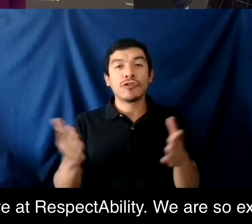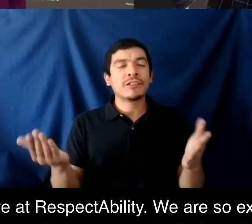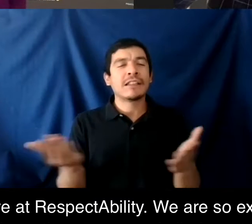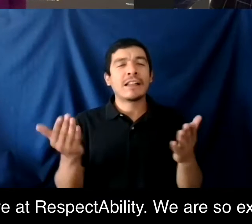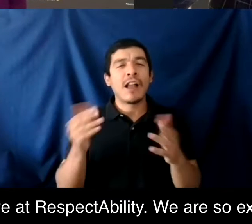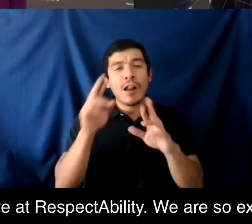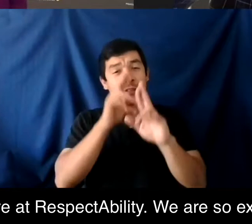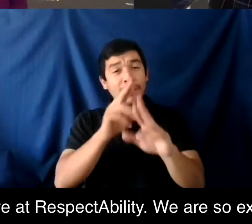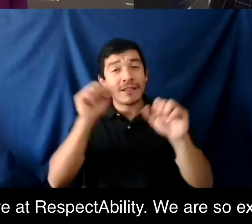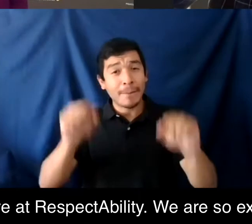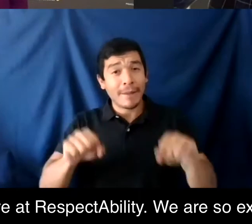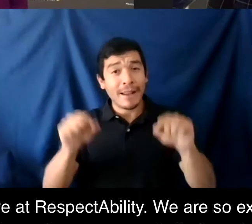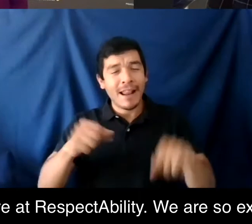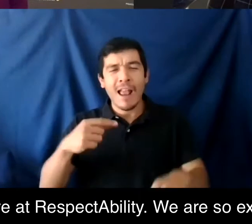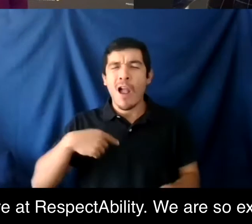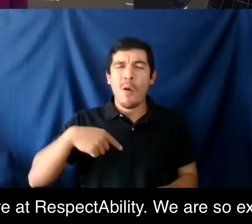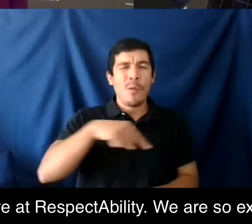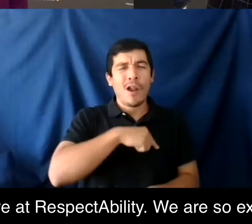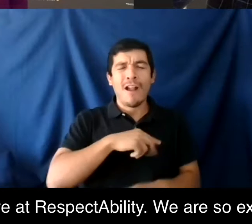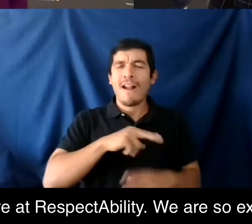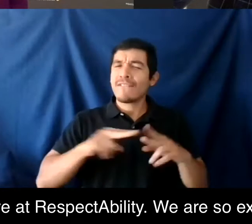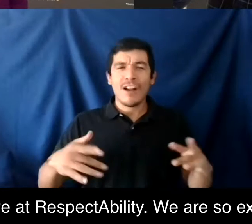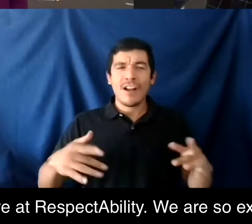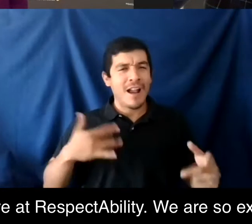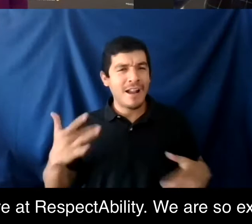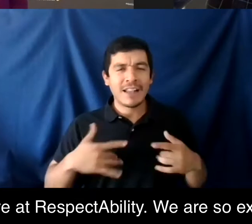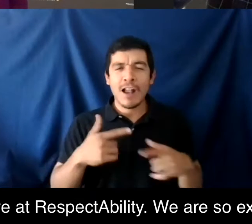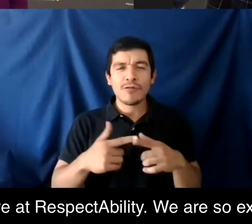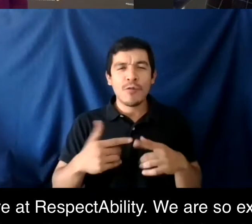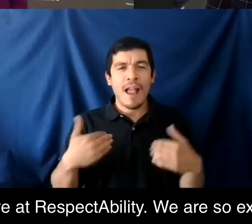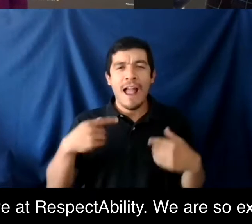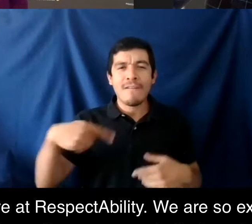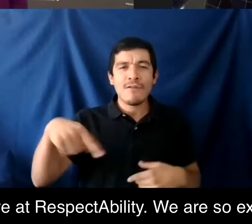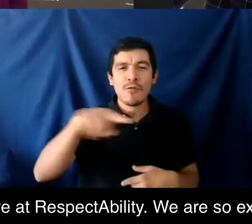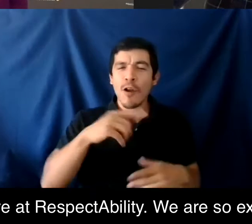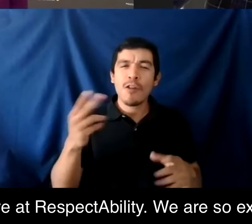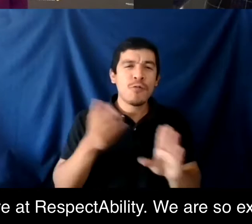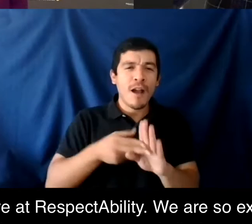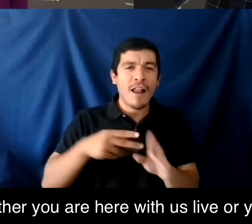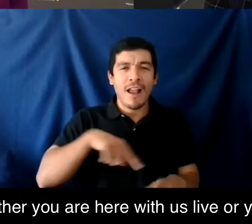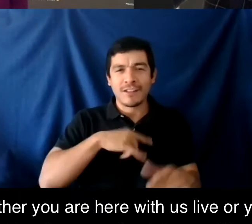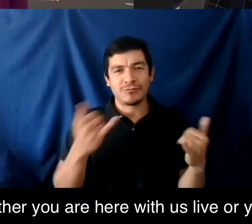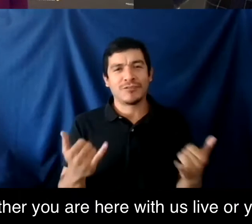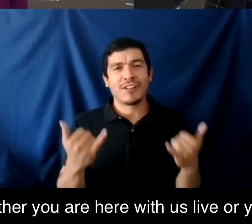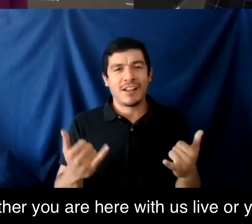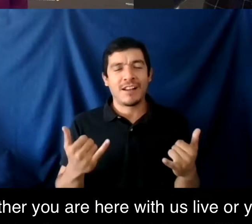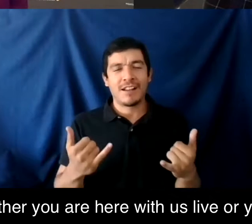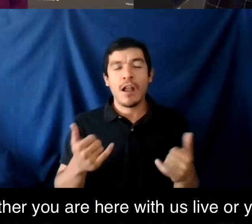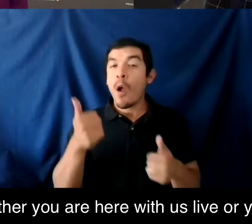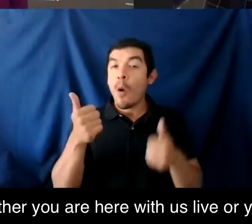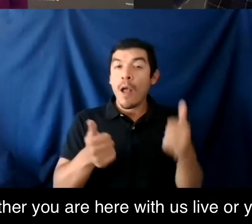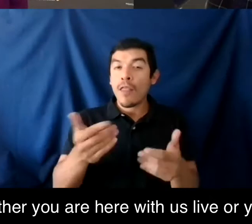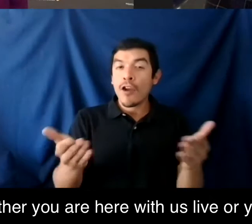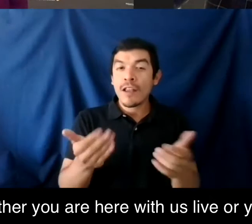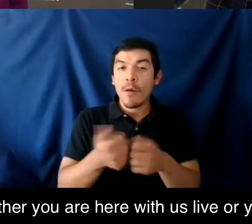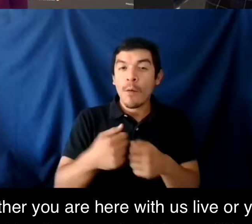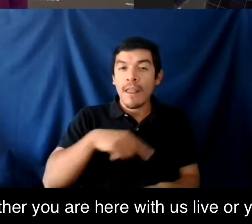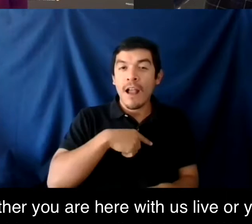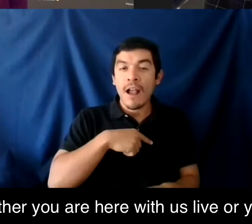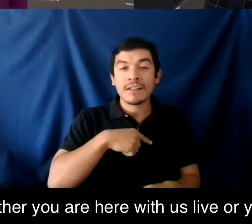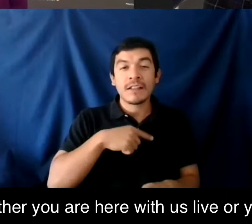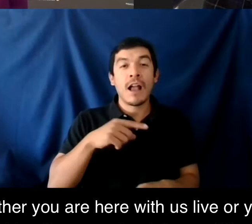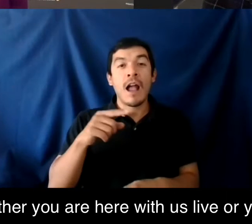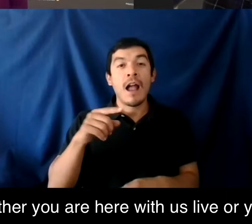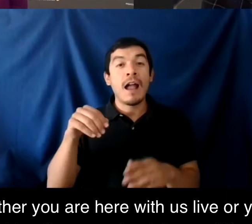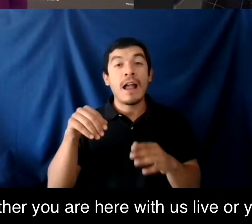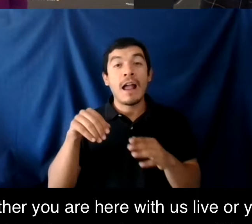RespectAbility. We are so excited to have the presence of all of you today, whether you are here with us live